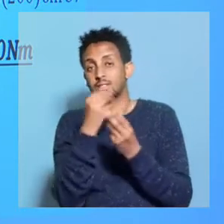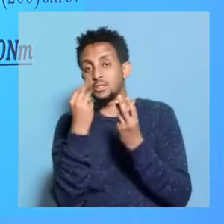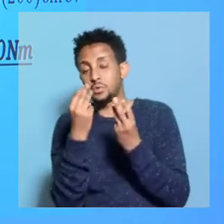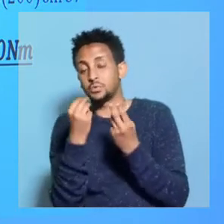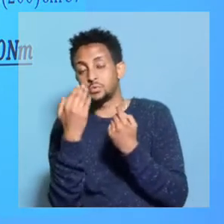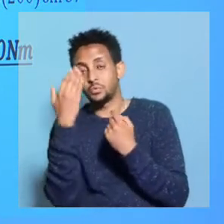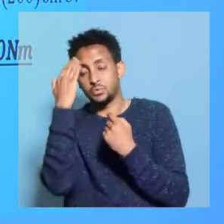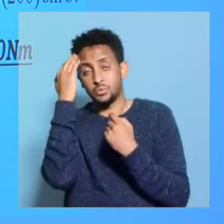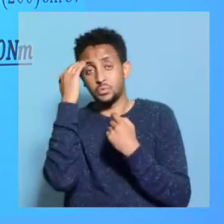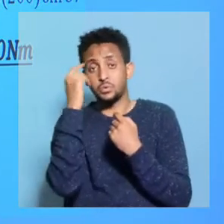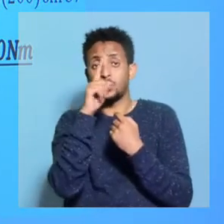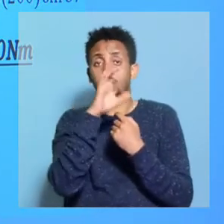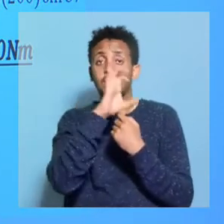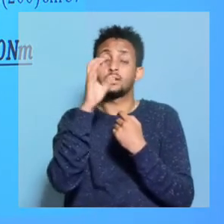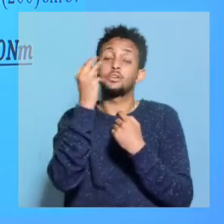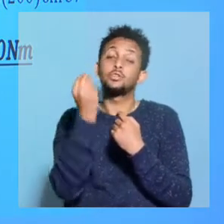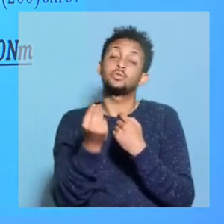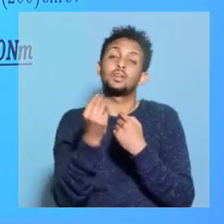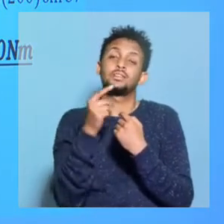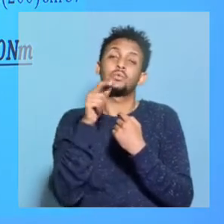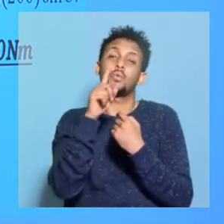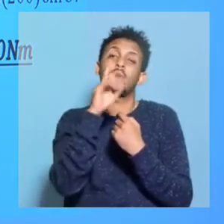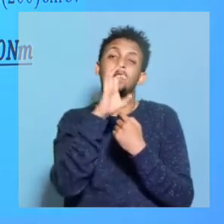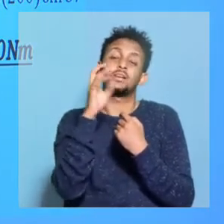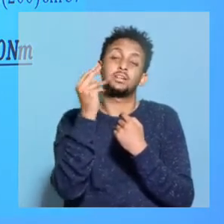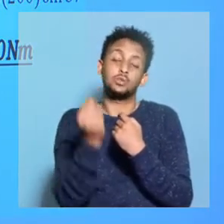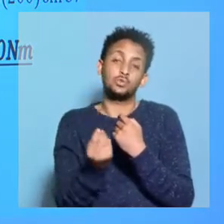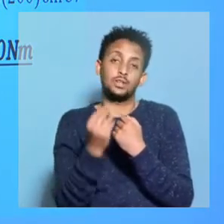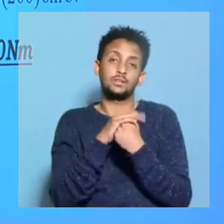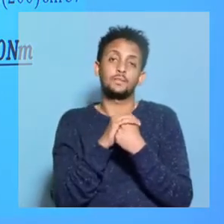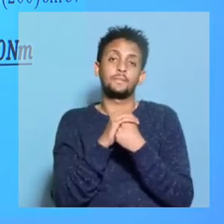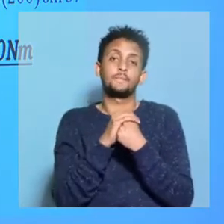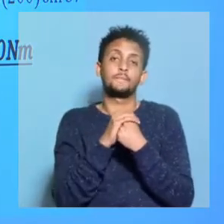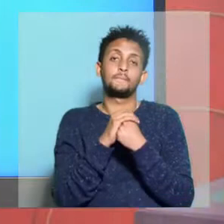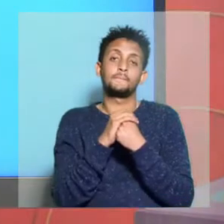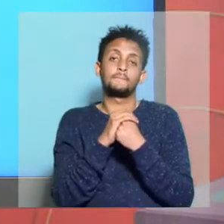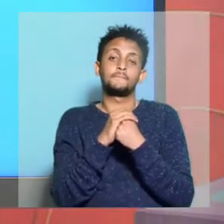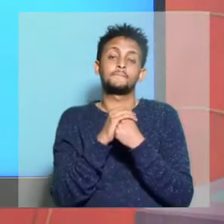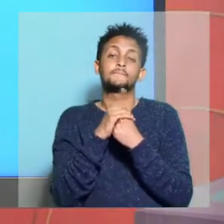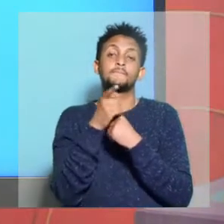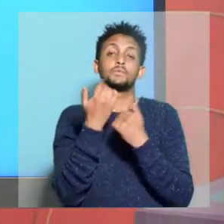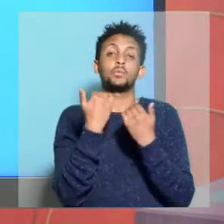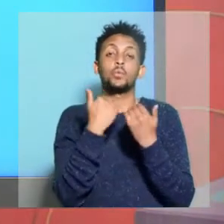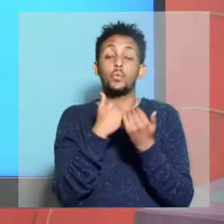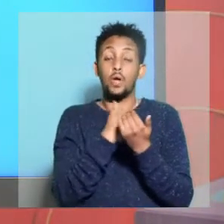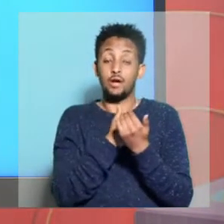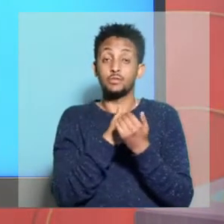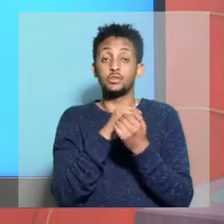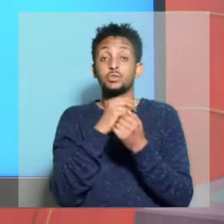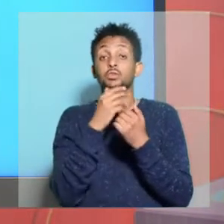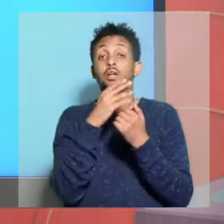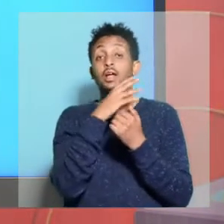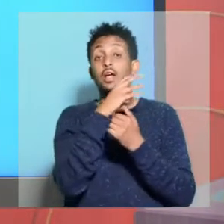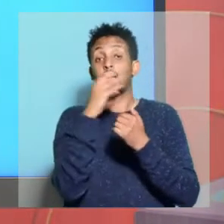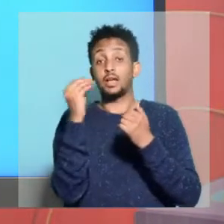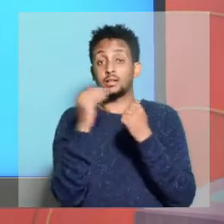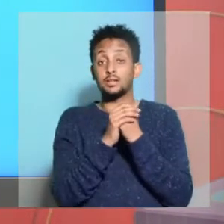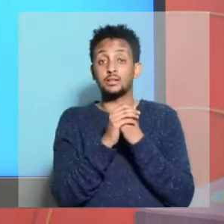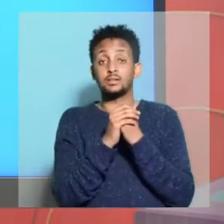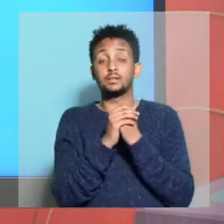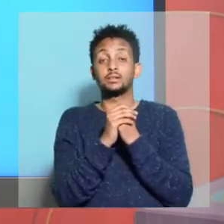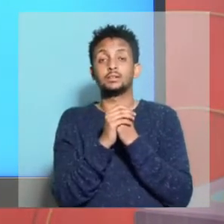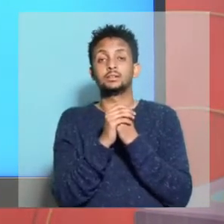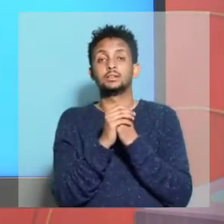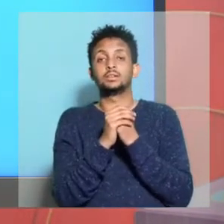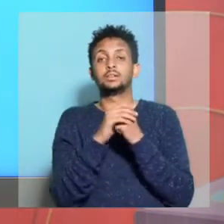is actually 100 Newton. It says 100 Newton. Here you have 100 Newton. And